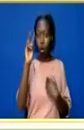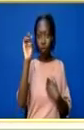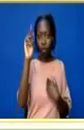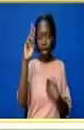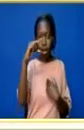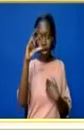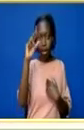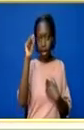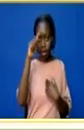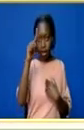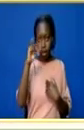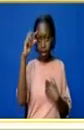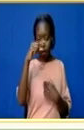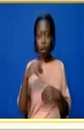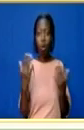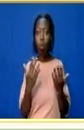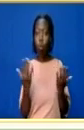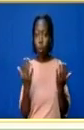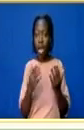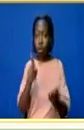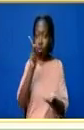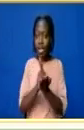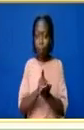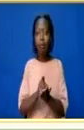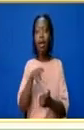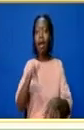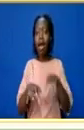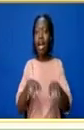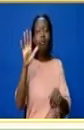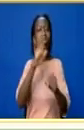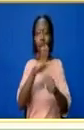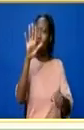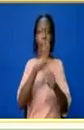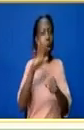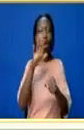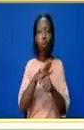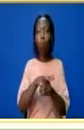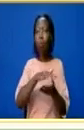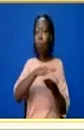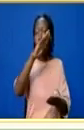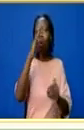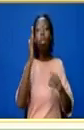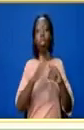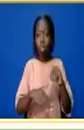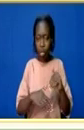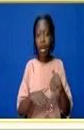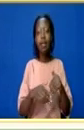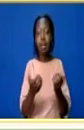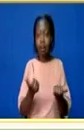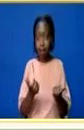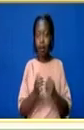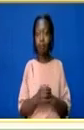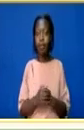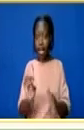talk about overgrazing, this is where you keep animals, many animals in a small portion of land. Mm-hmm. So let's say for